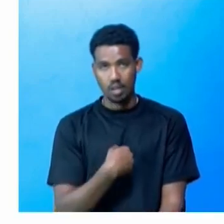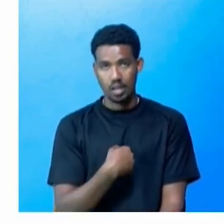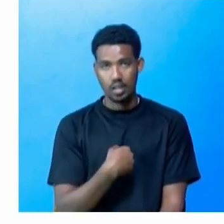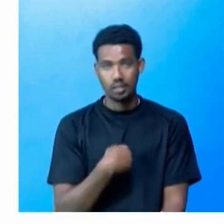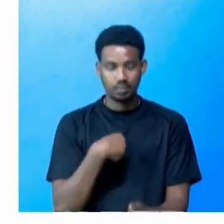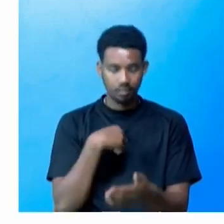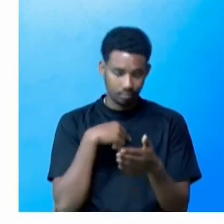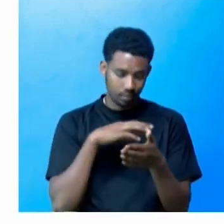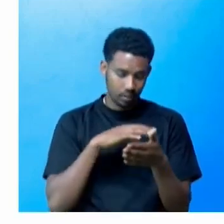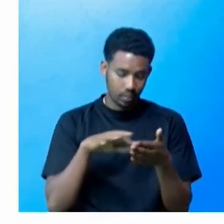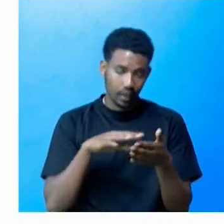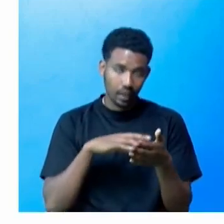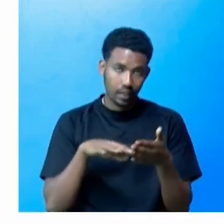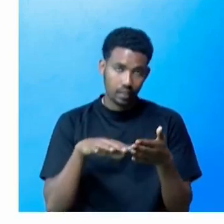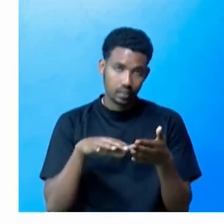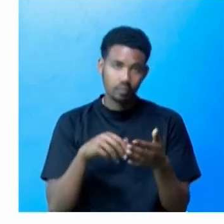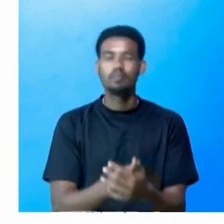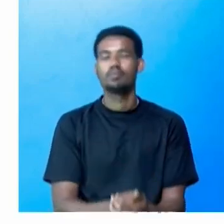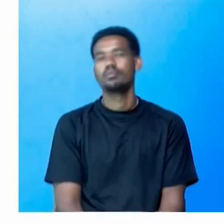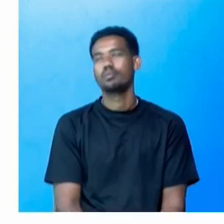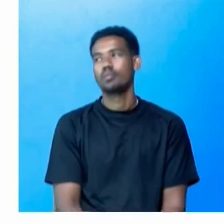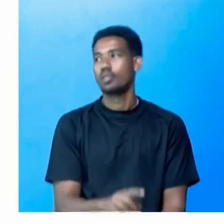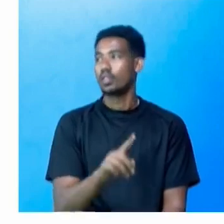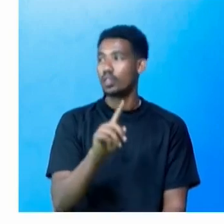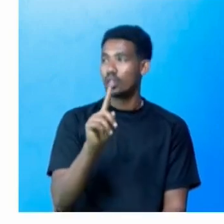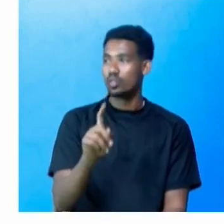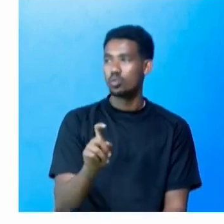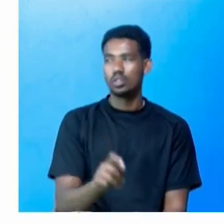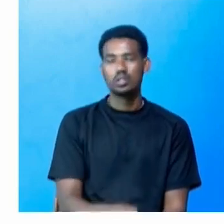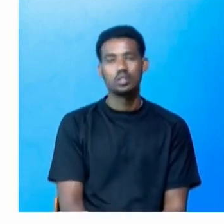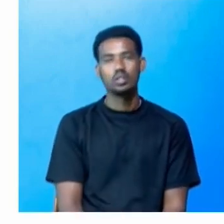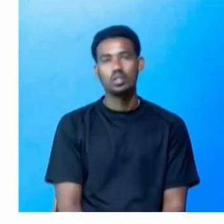have brown and big dog.